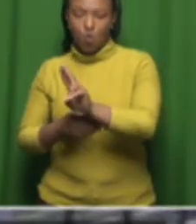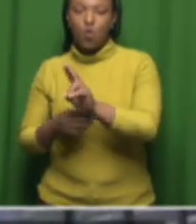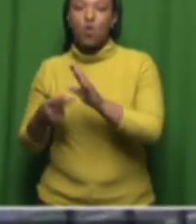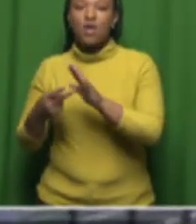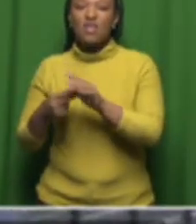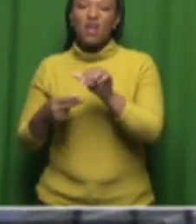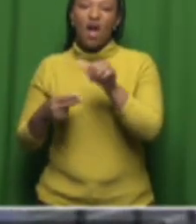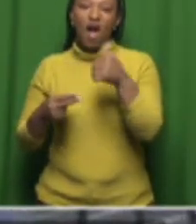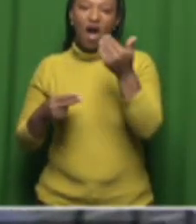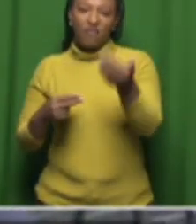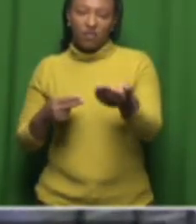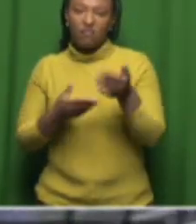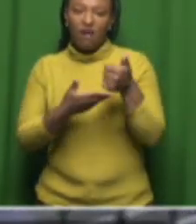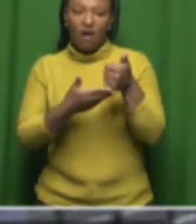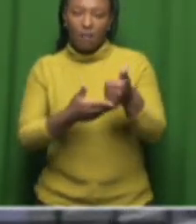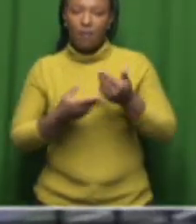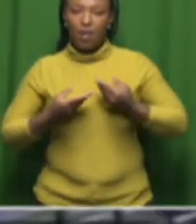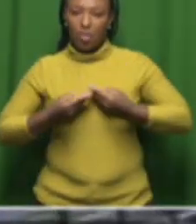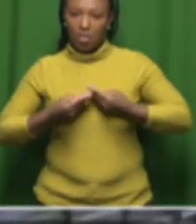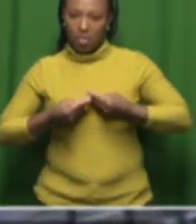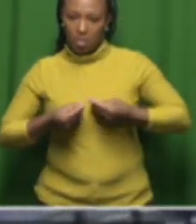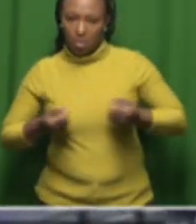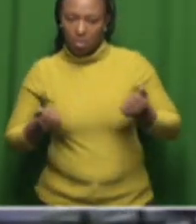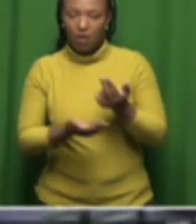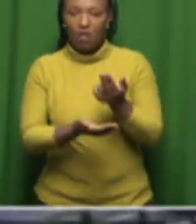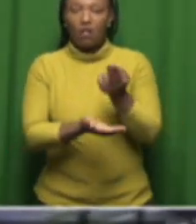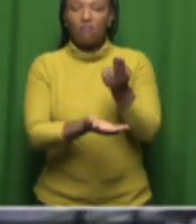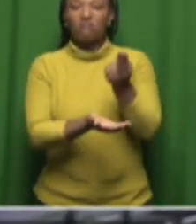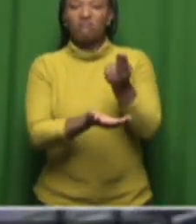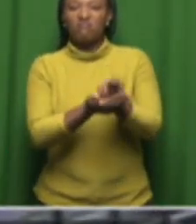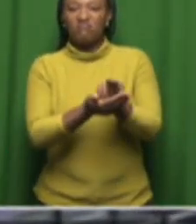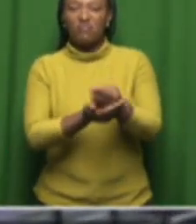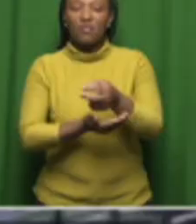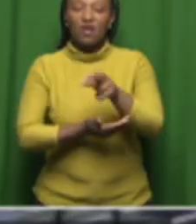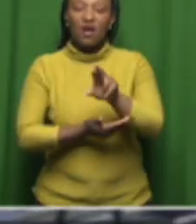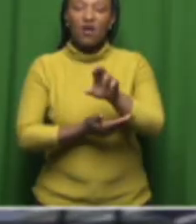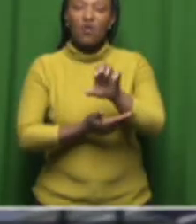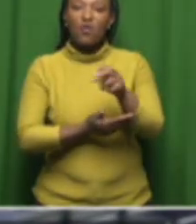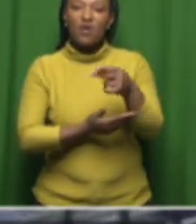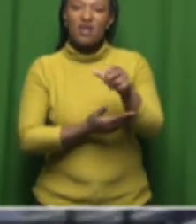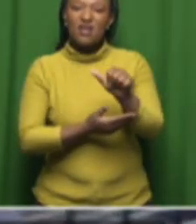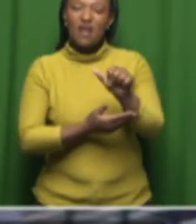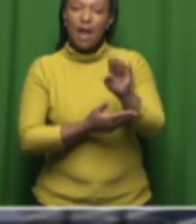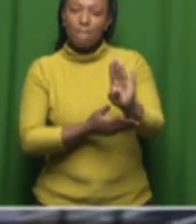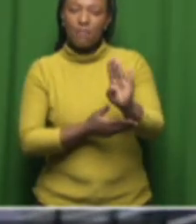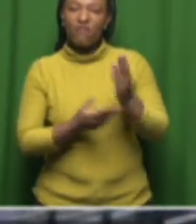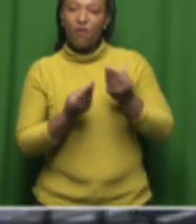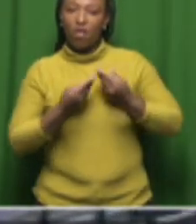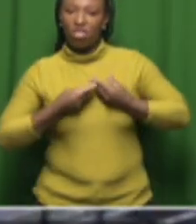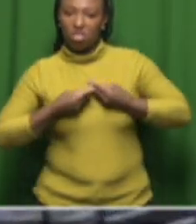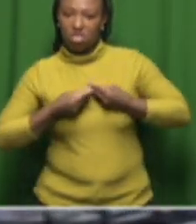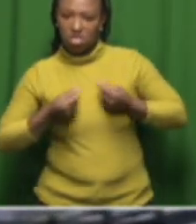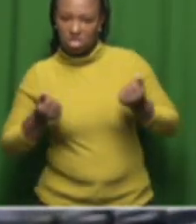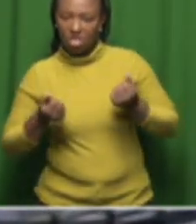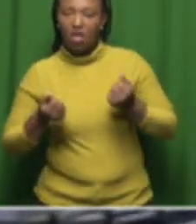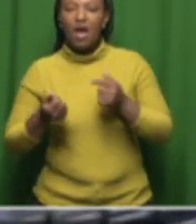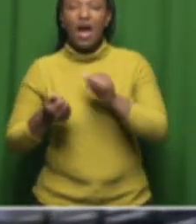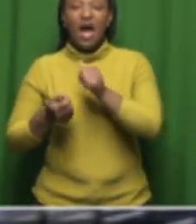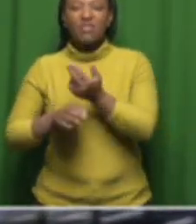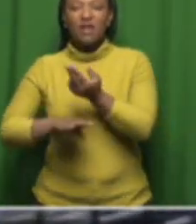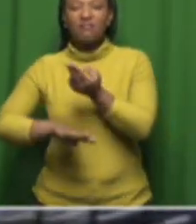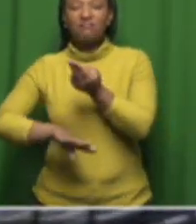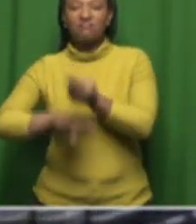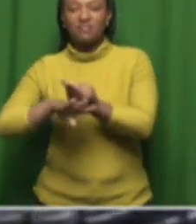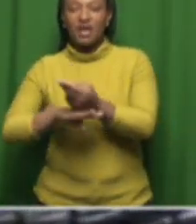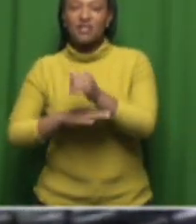ICU, when all the surgeries are done, they move over to rehab, and then from there release. So, but it also depends. Some are released, and then